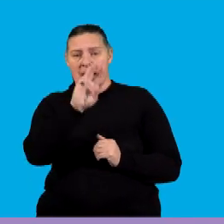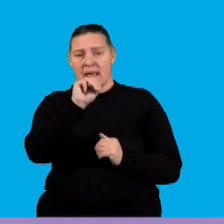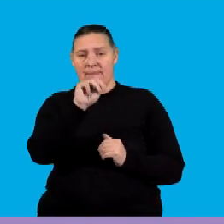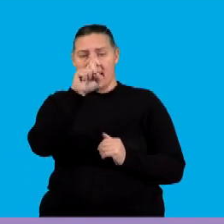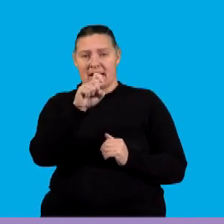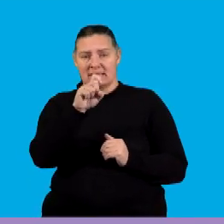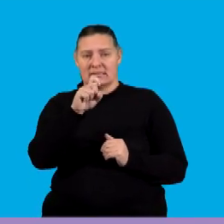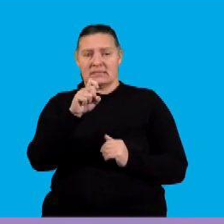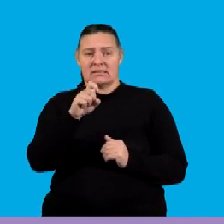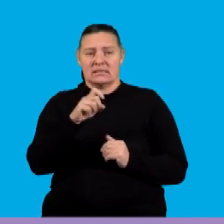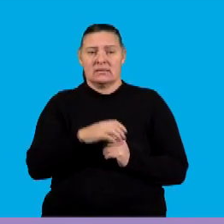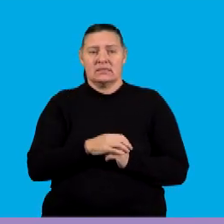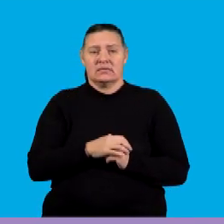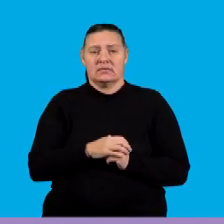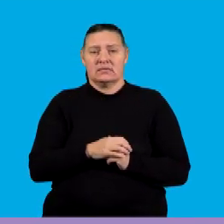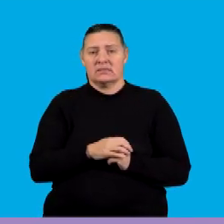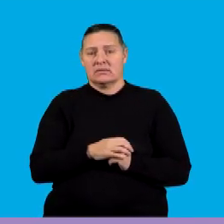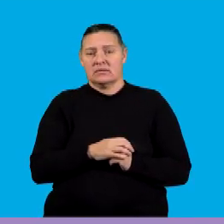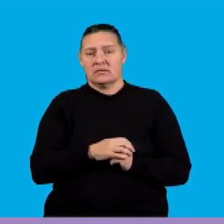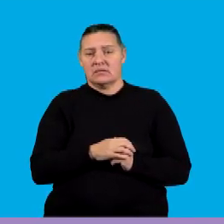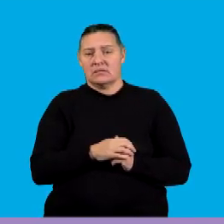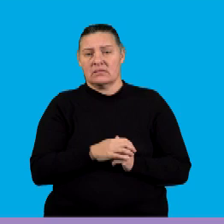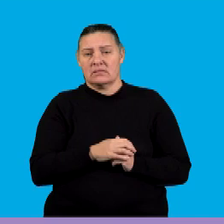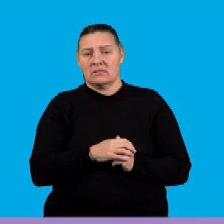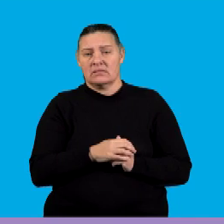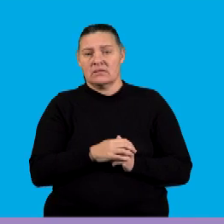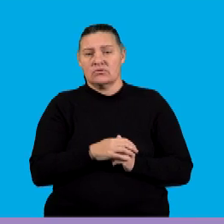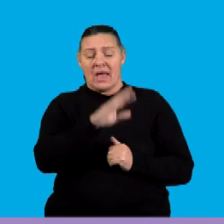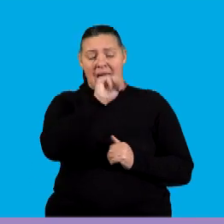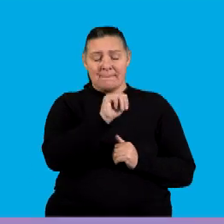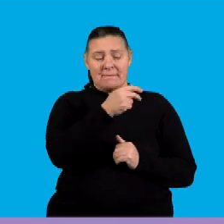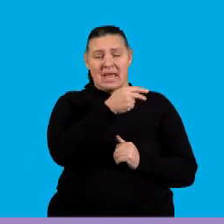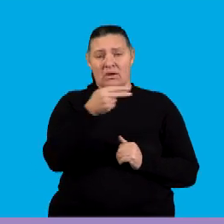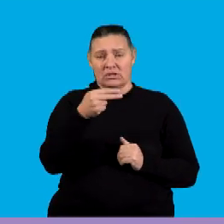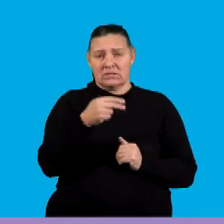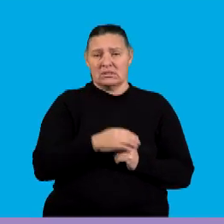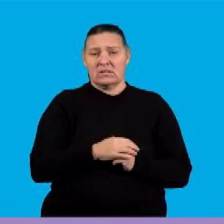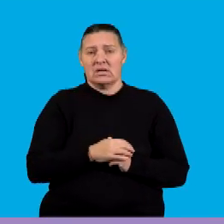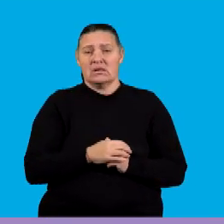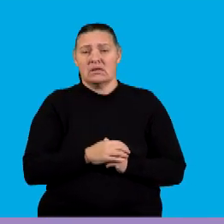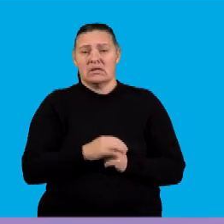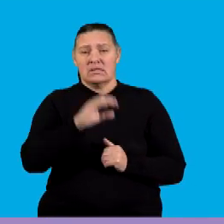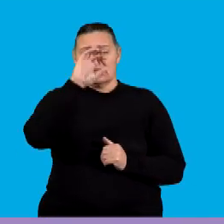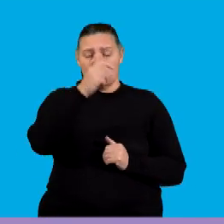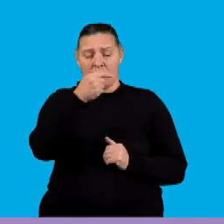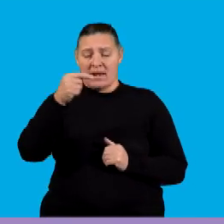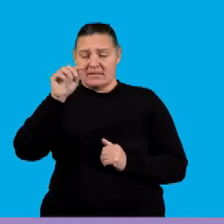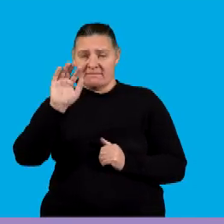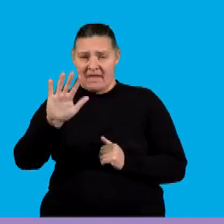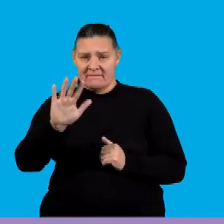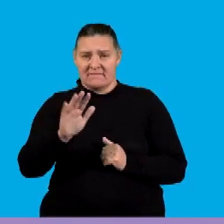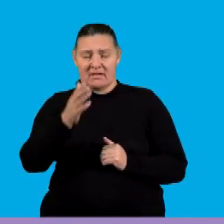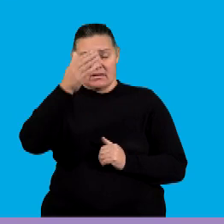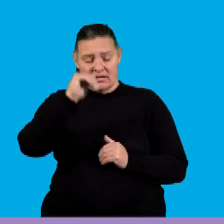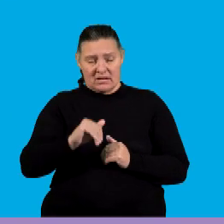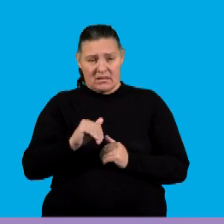horizontal change. So if we start with point C, that will be 0 minus 5. For the